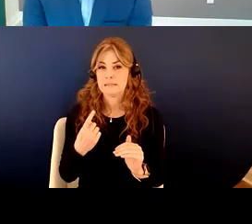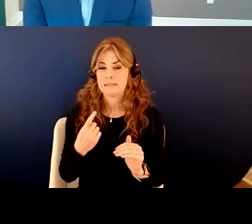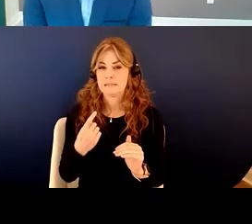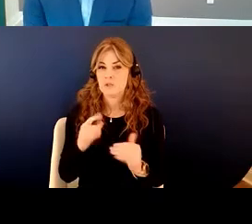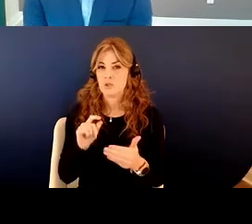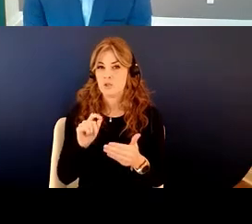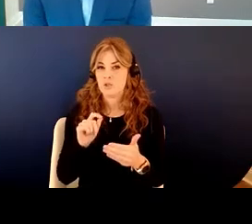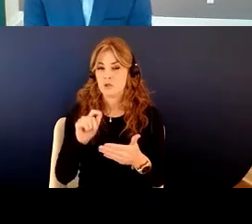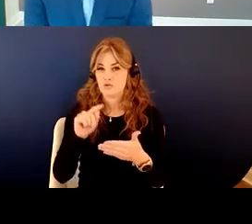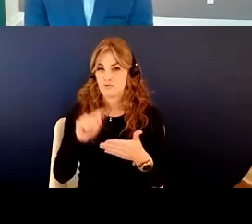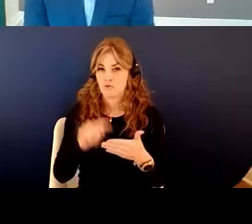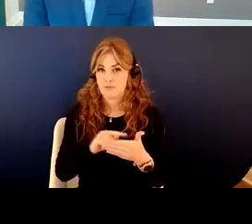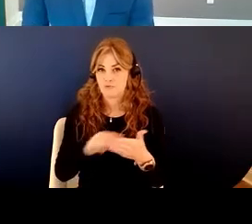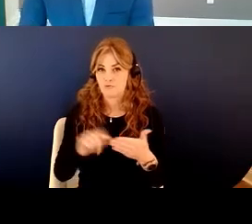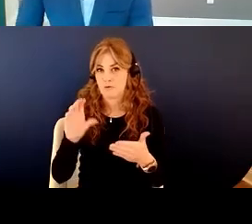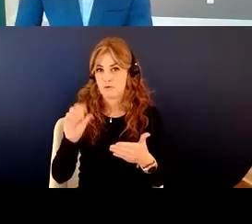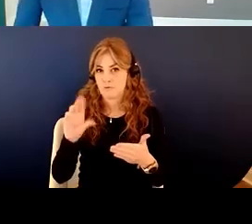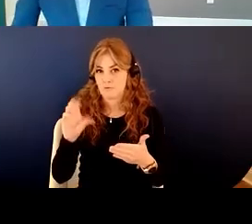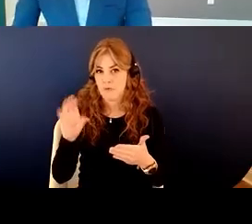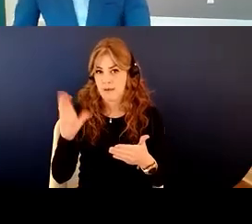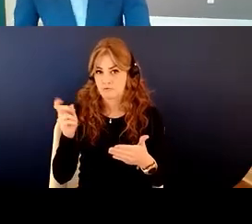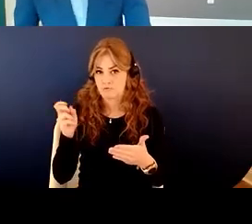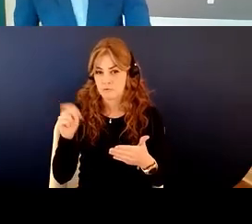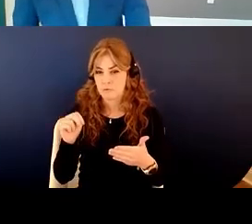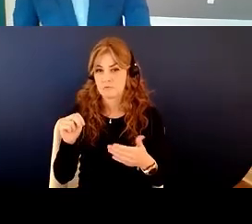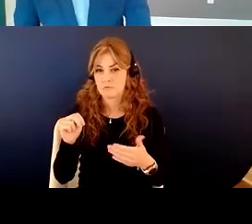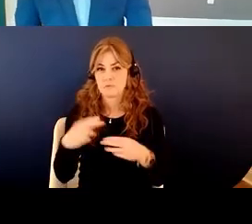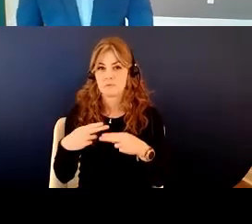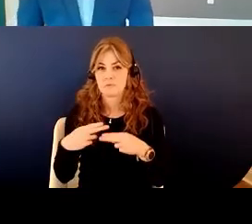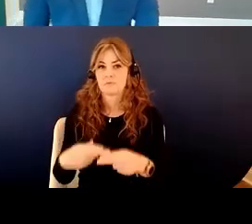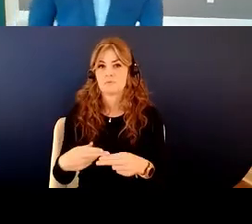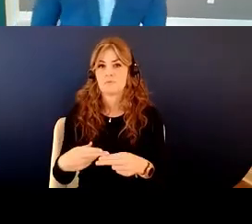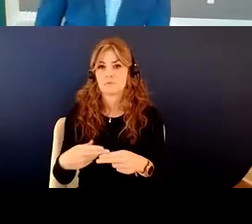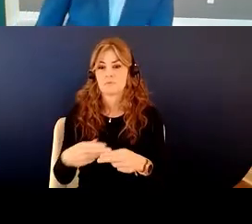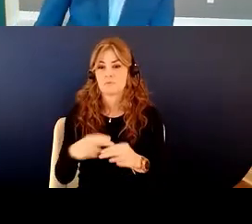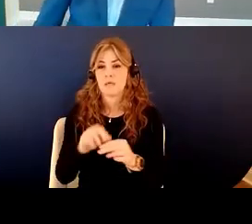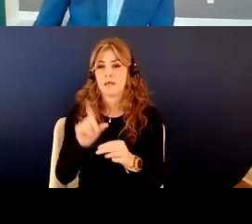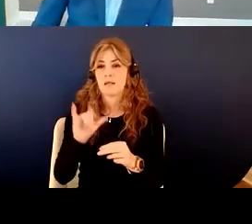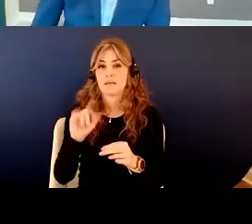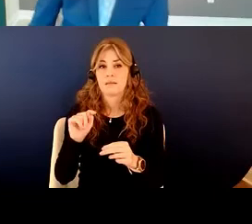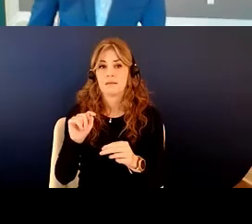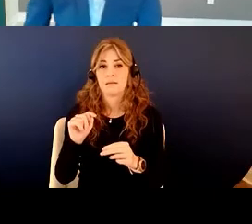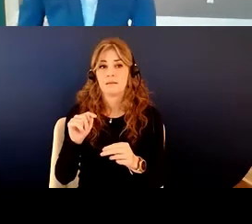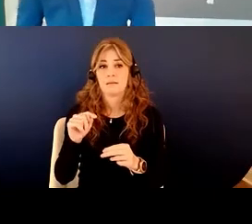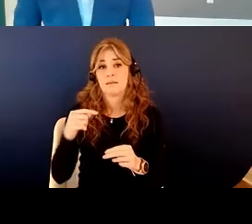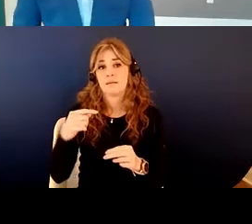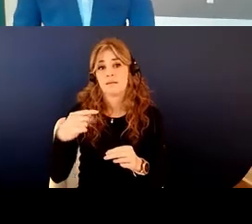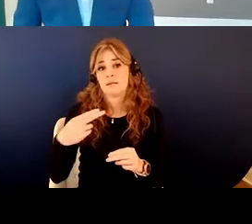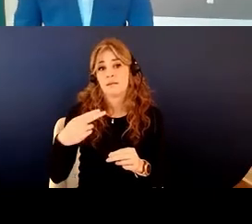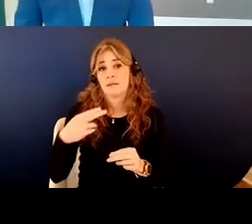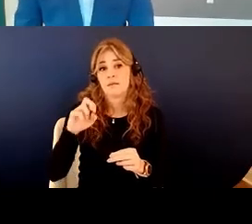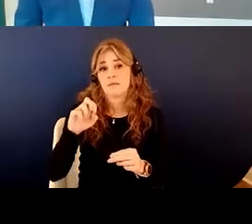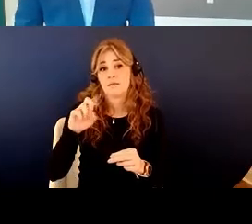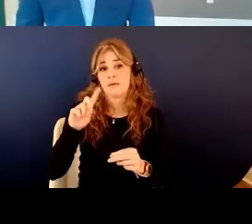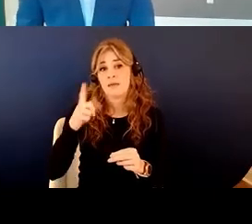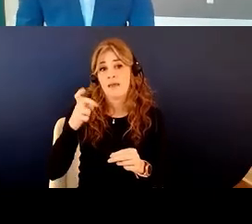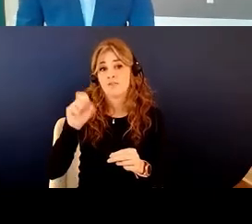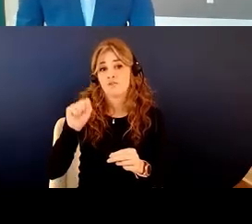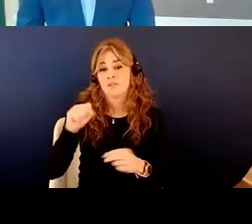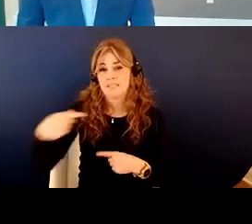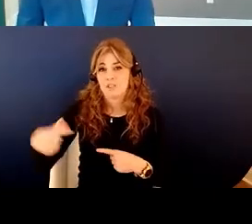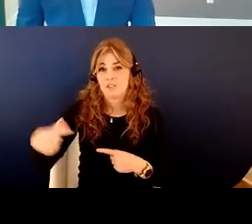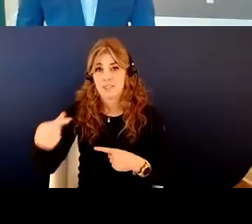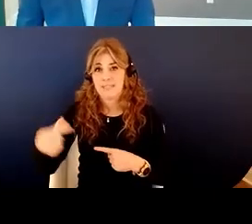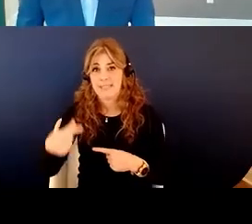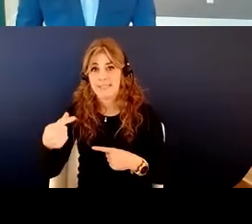the standardized mean difference, and it's referred to in the literature as the Hedges G effect size,